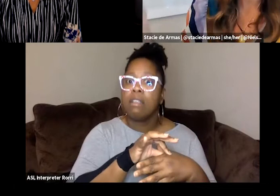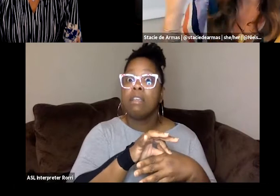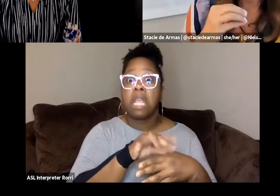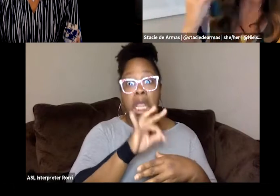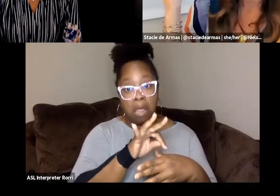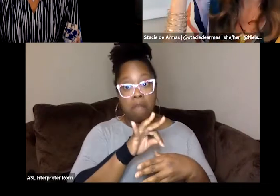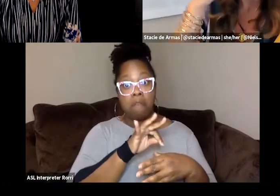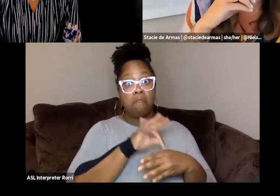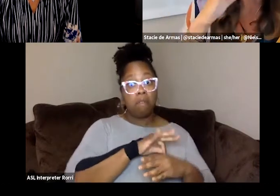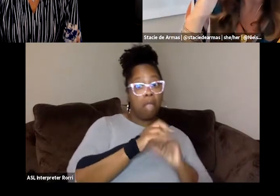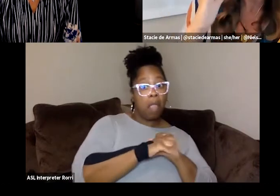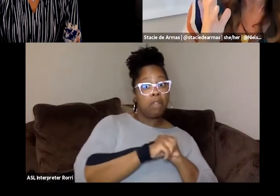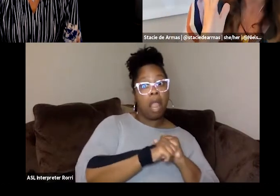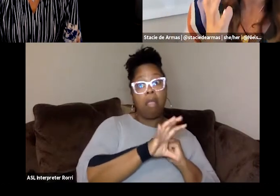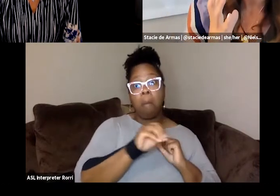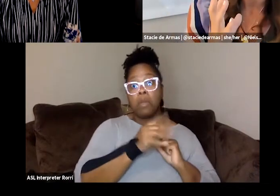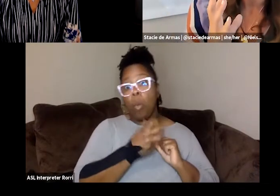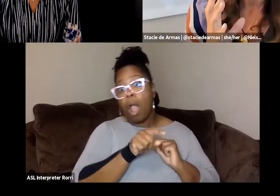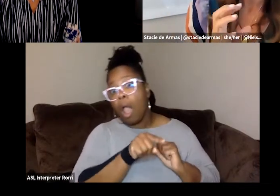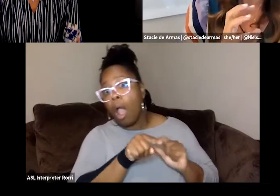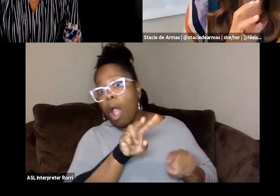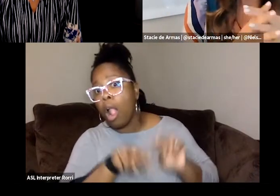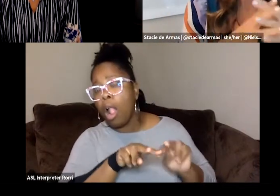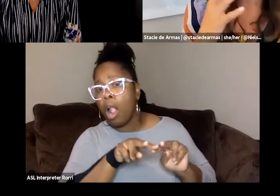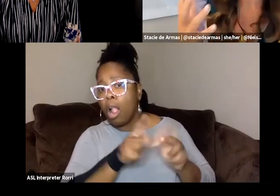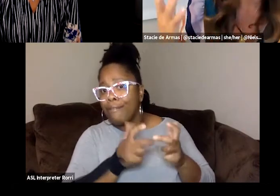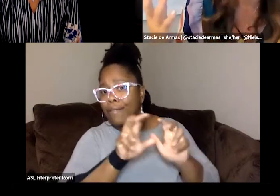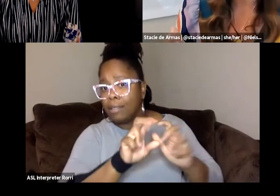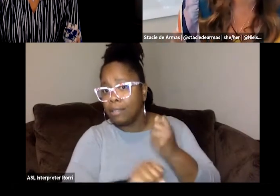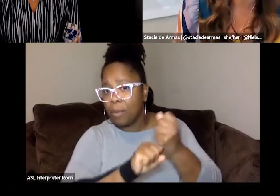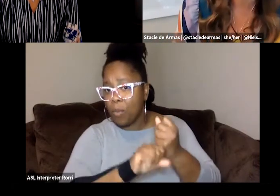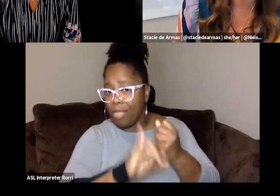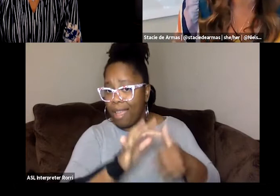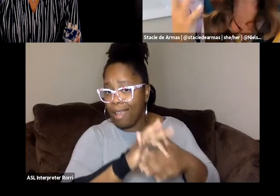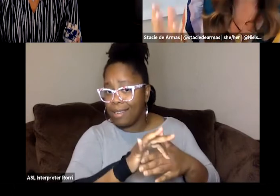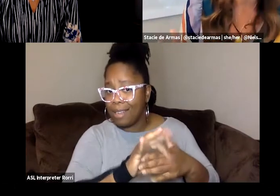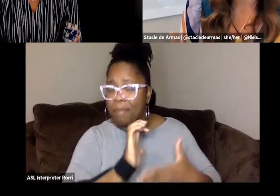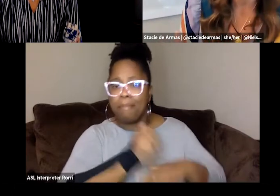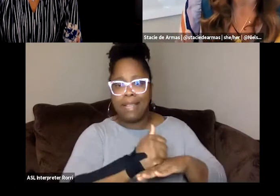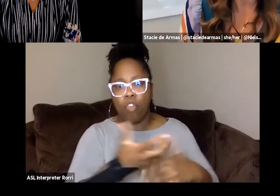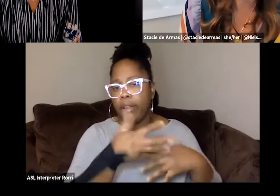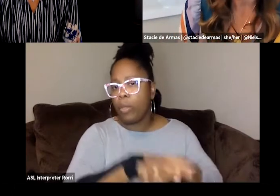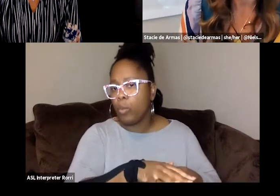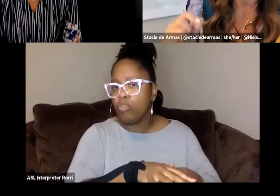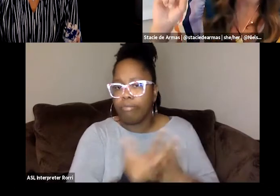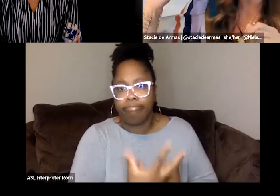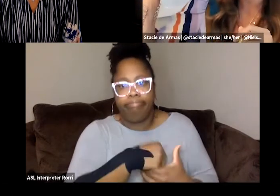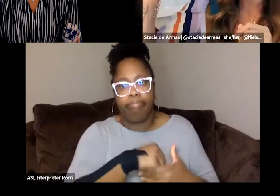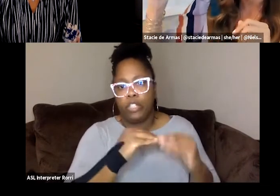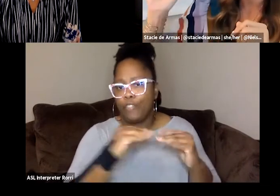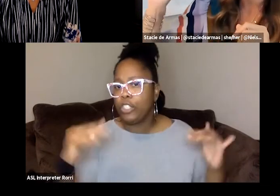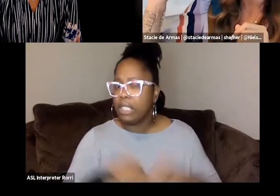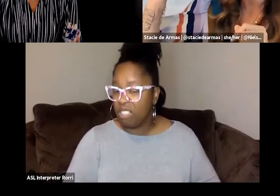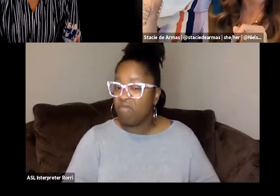want to invest and be supporting content based on the inclusivity and diversity of content. So